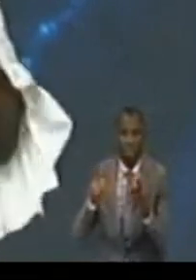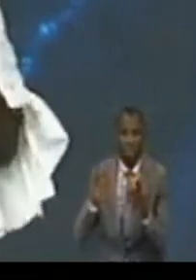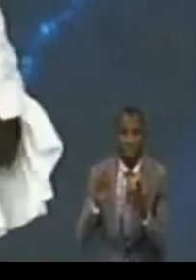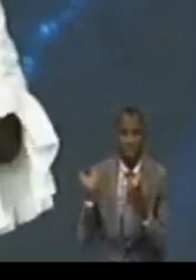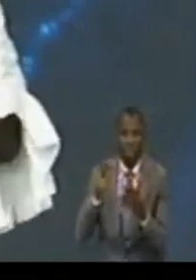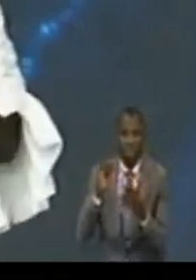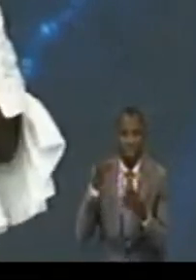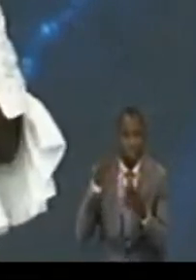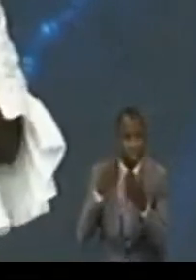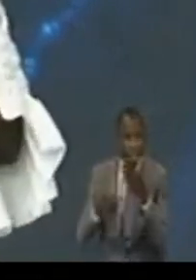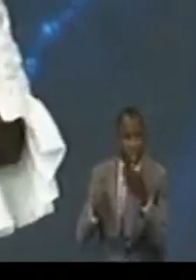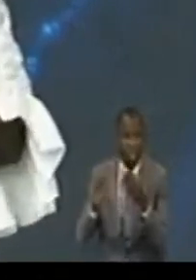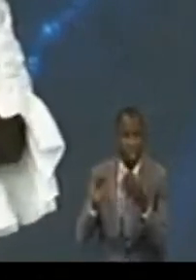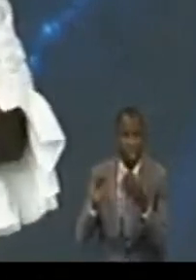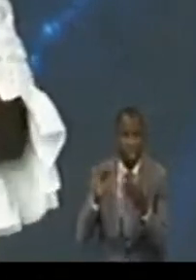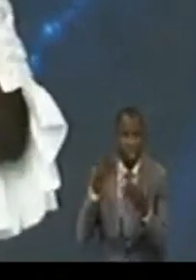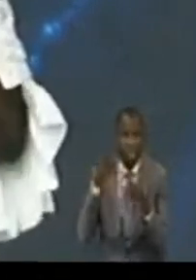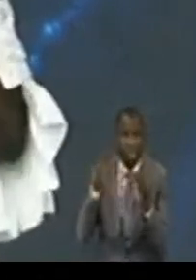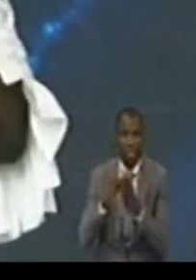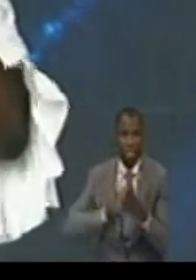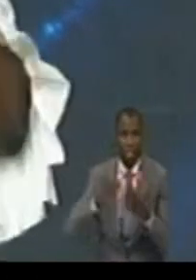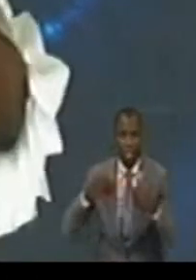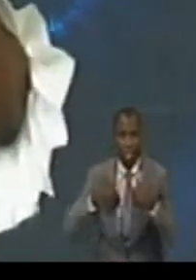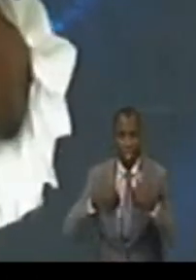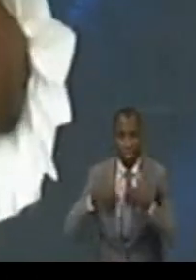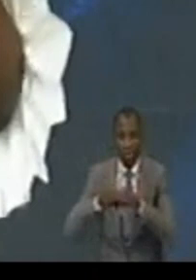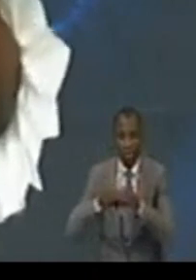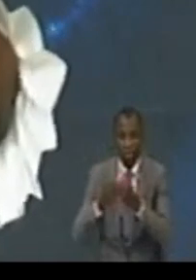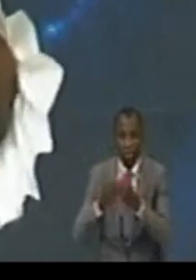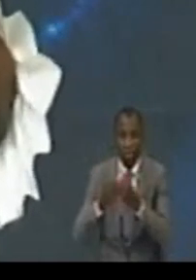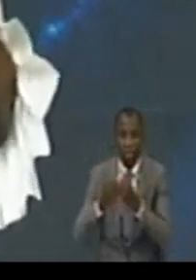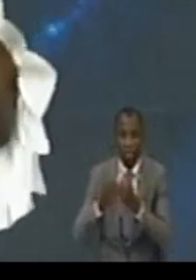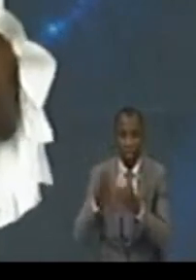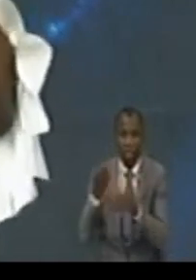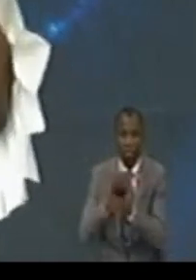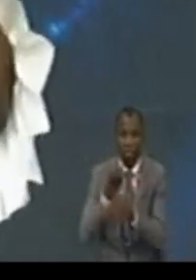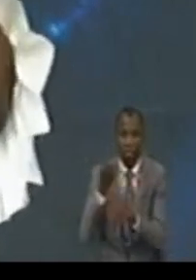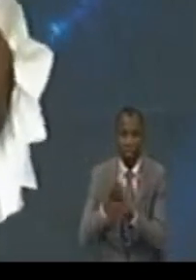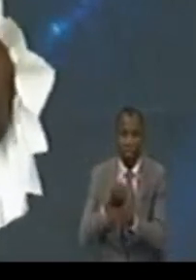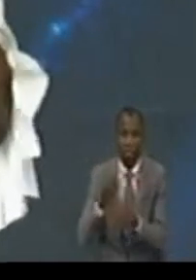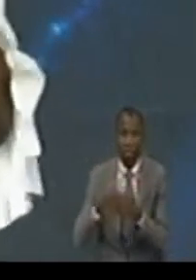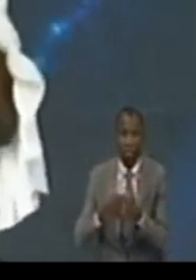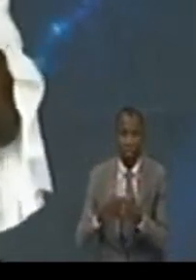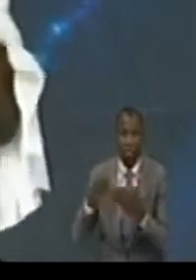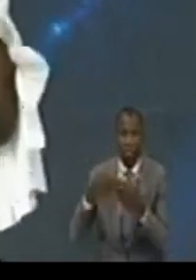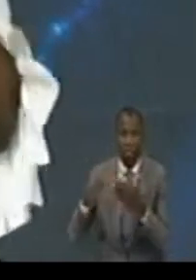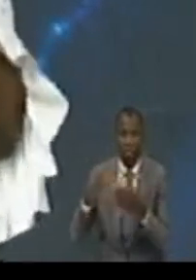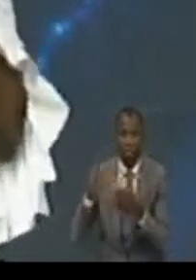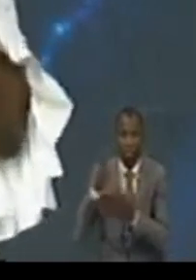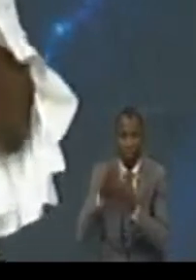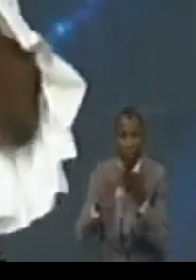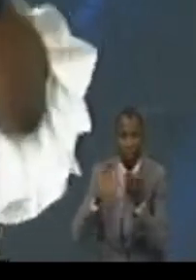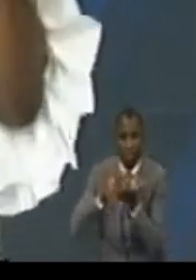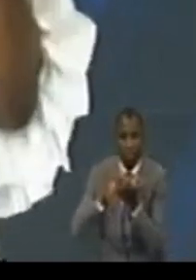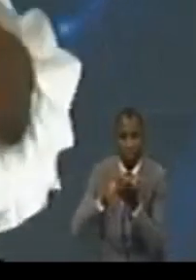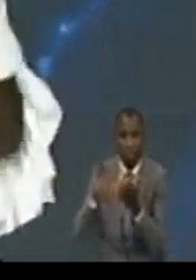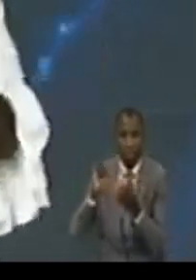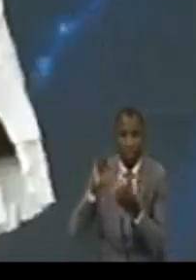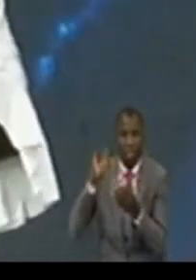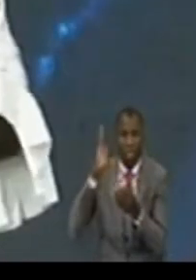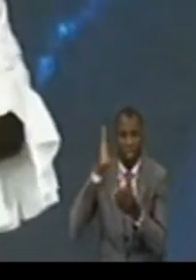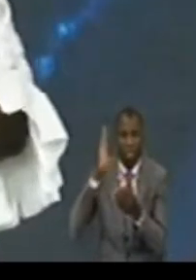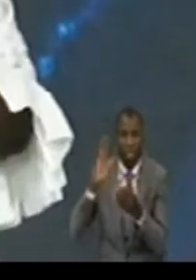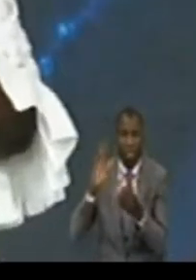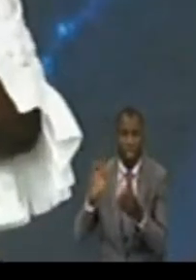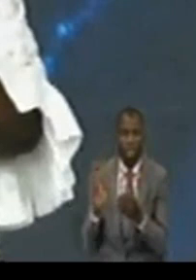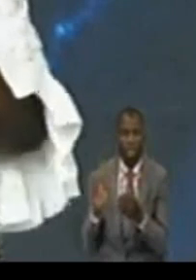was admitted for some days, and then later, after some medications, I was discharged. Yet, I was still feeling the